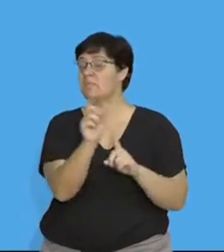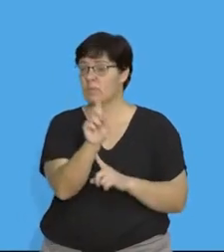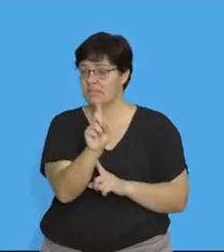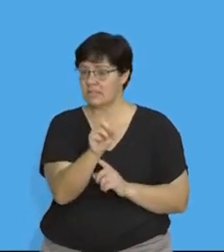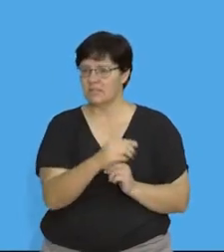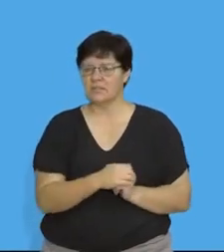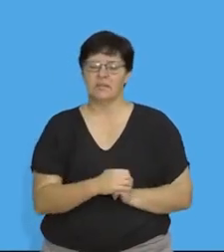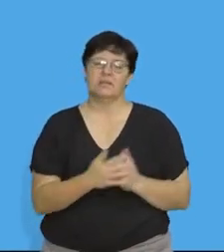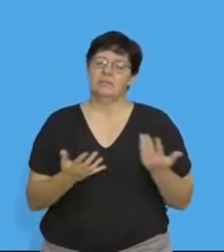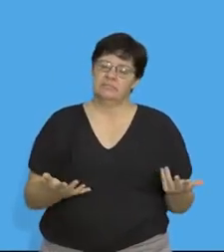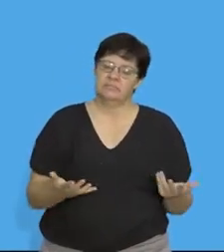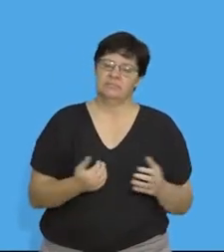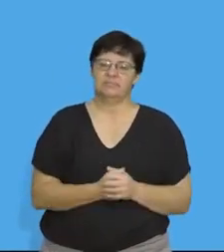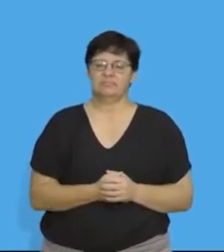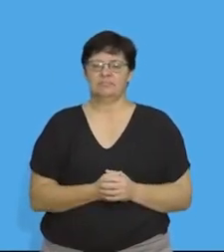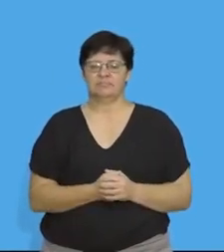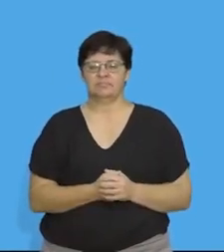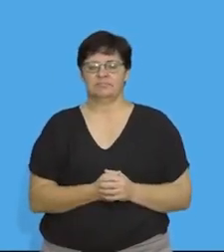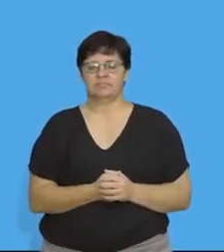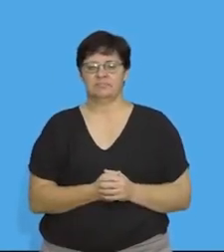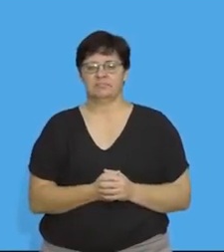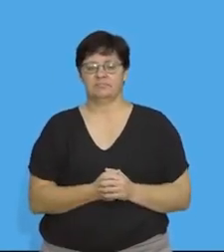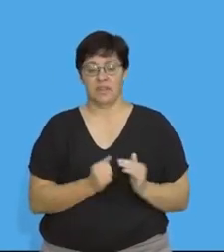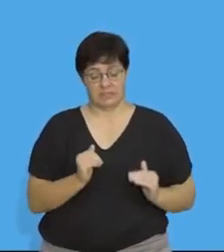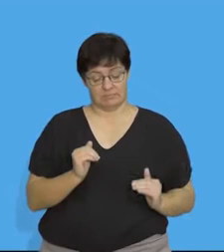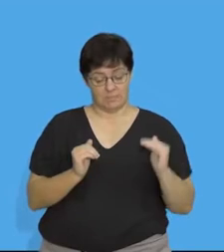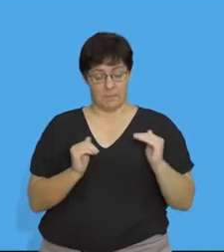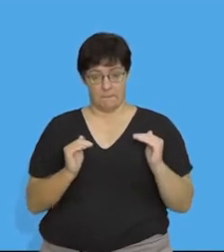be called either directly proportional